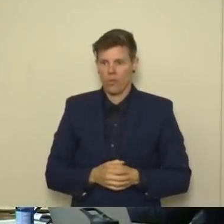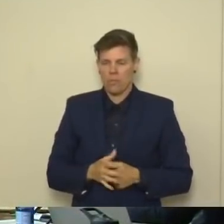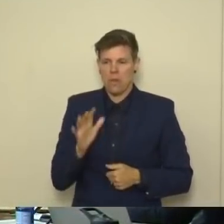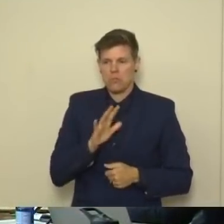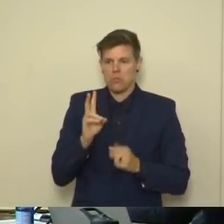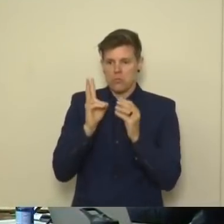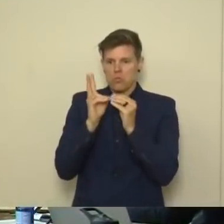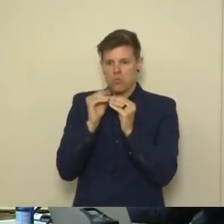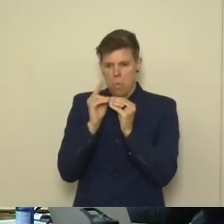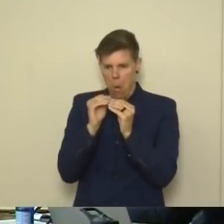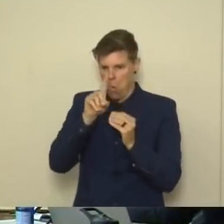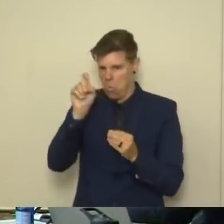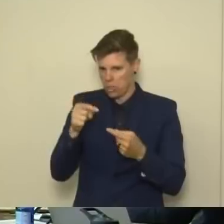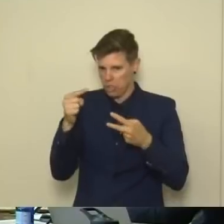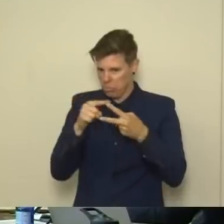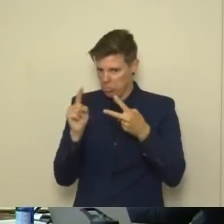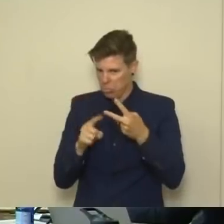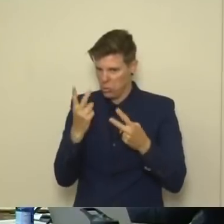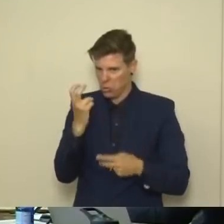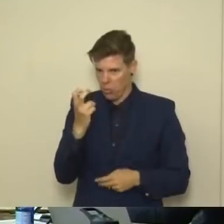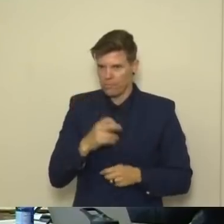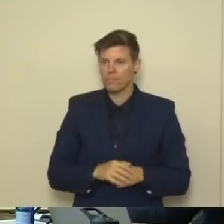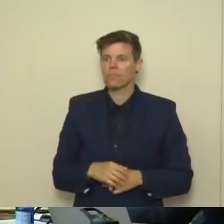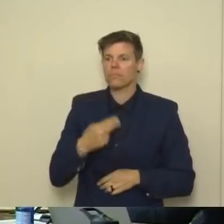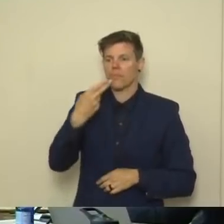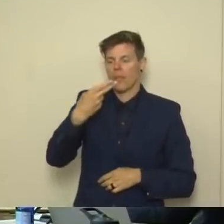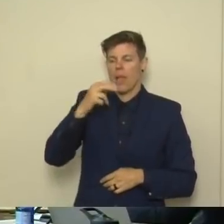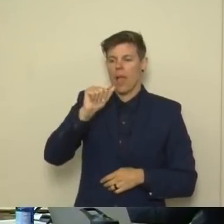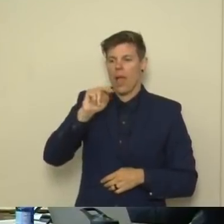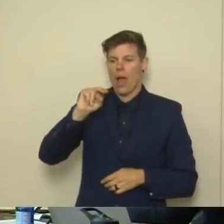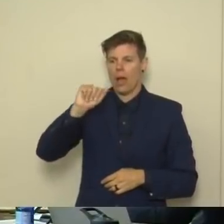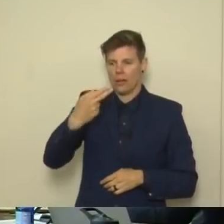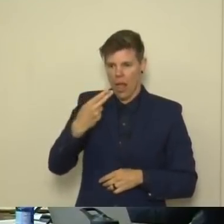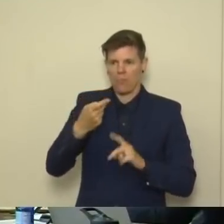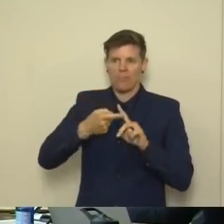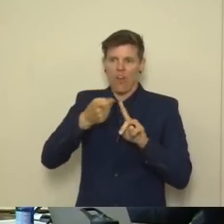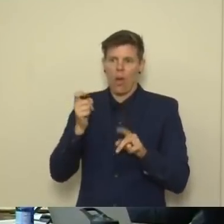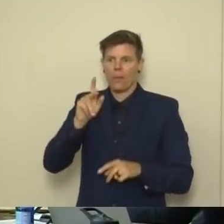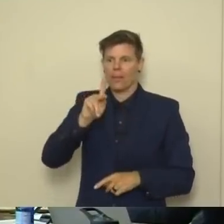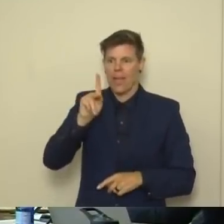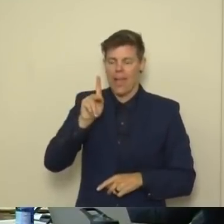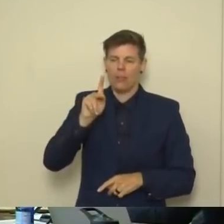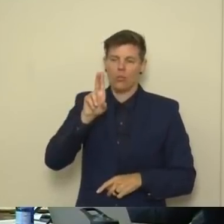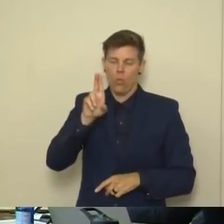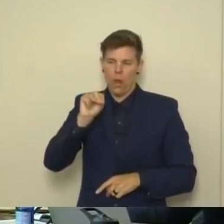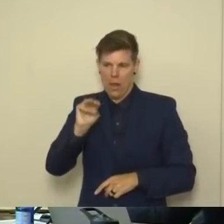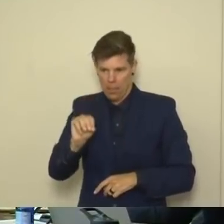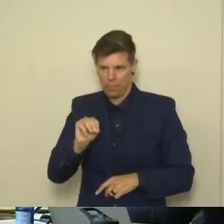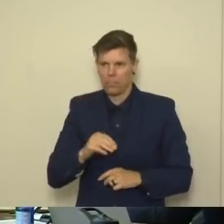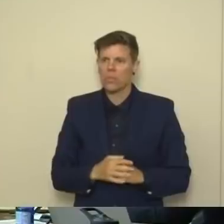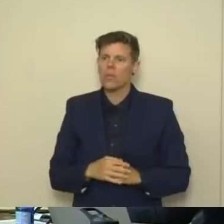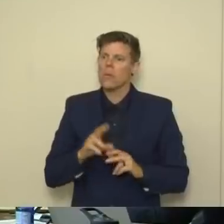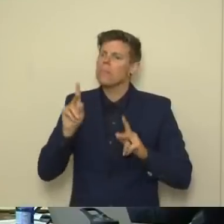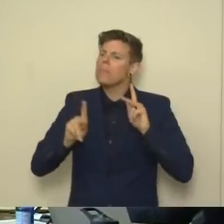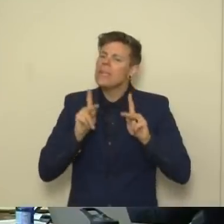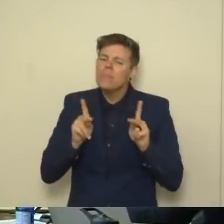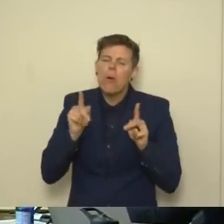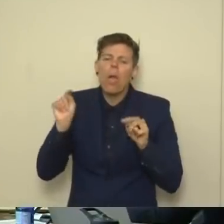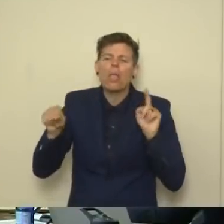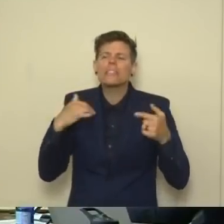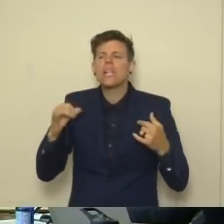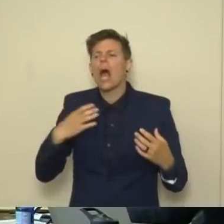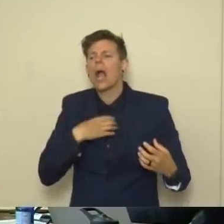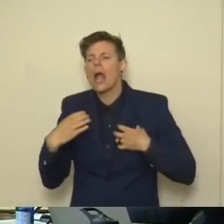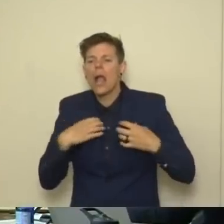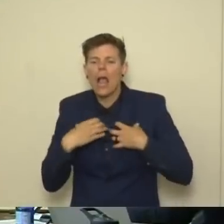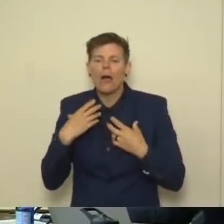KUNM asks, the advocates have continued to call for the release of prisoners. The KOAT television network reported